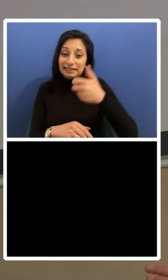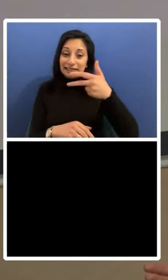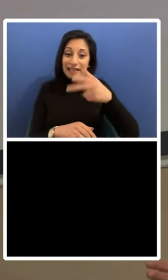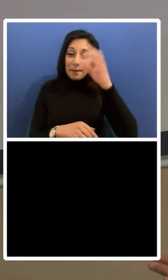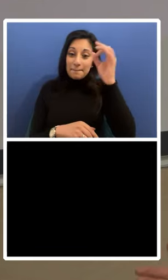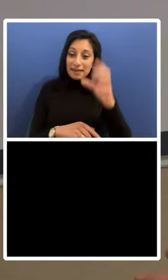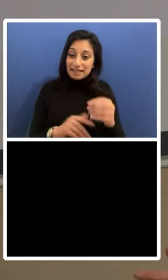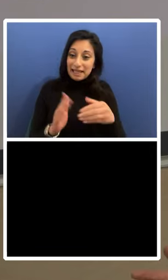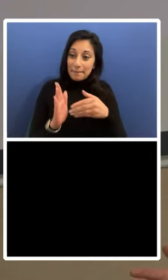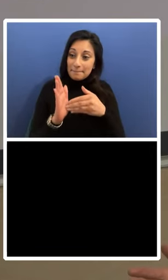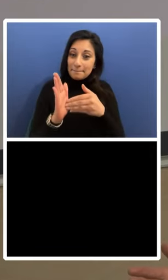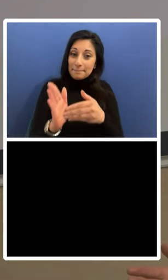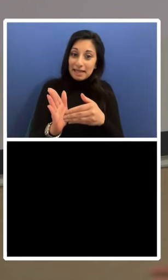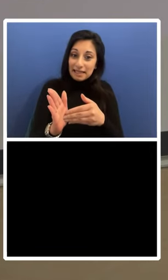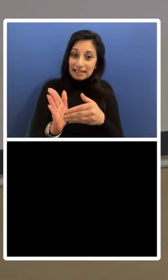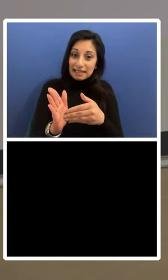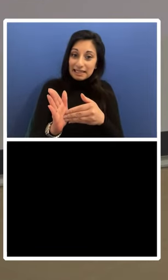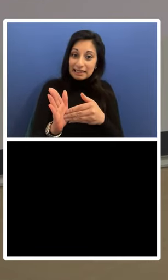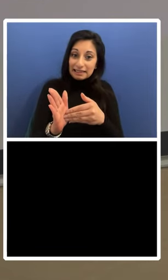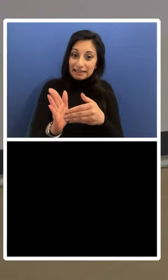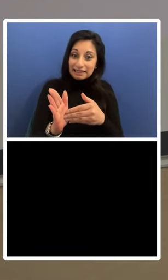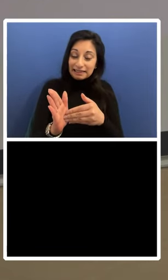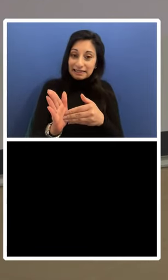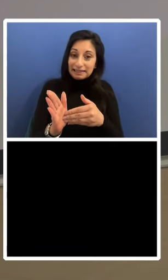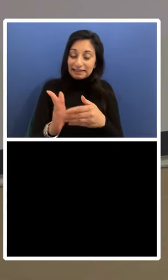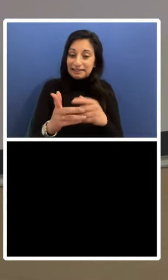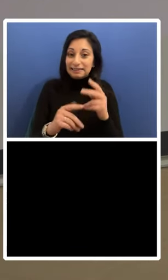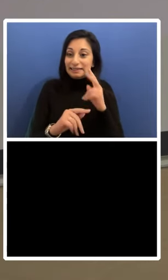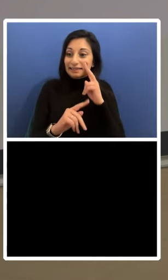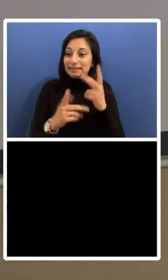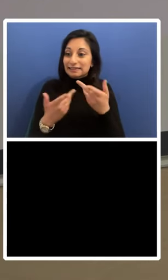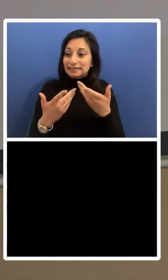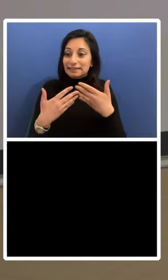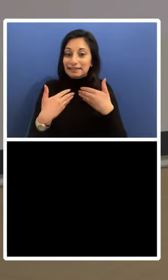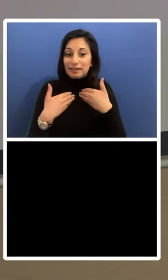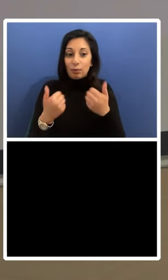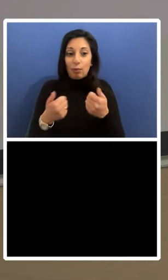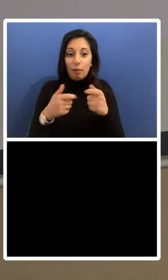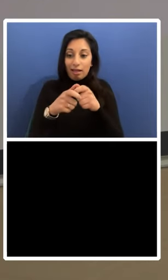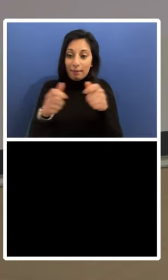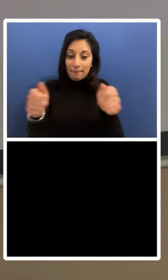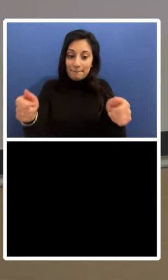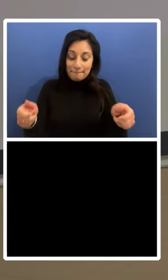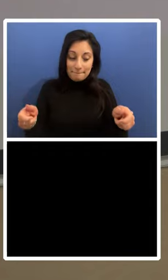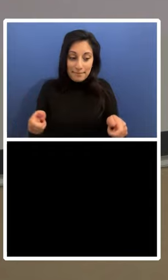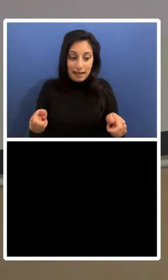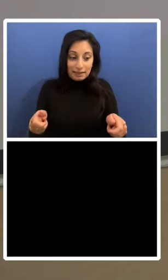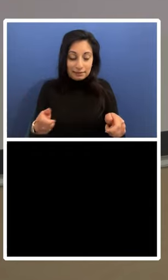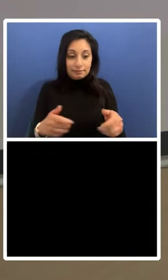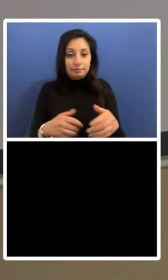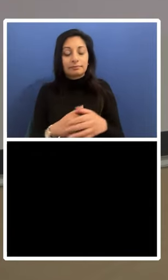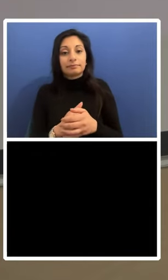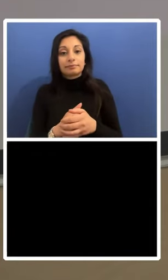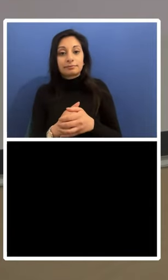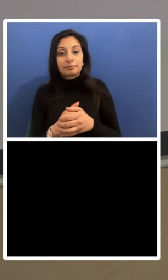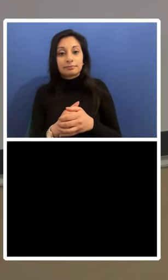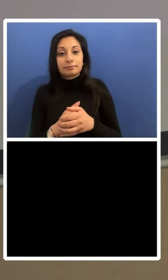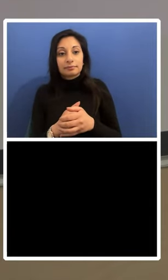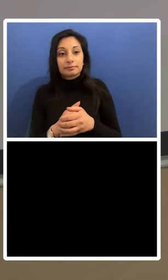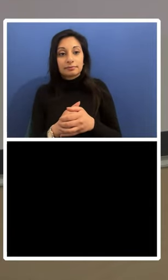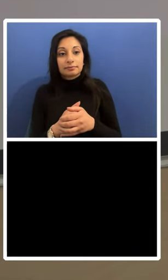to see the introduction of a wealth tax, right? Okay. So we polled them a couple last year, and that's what we got back. On top of that, you've got